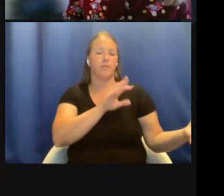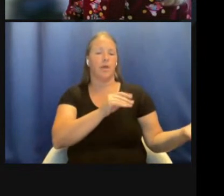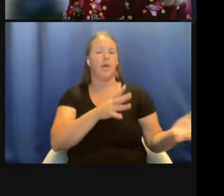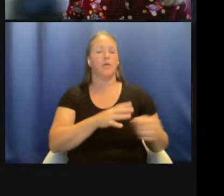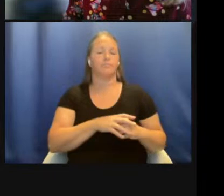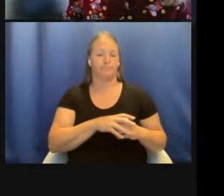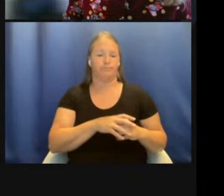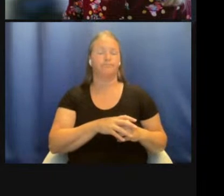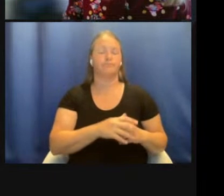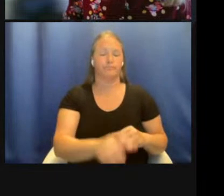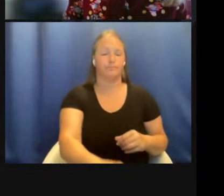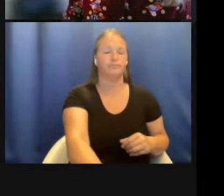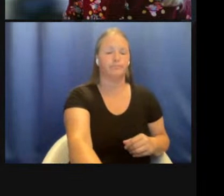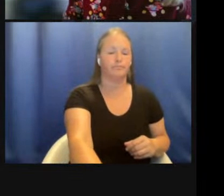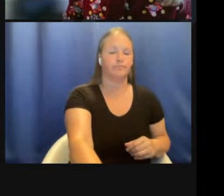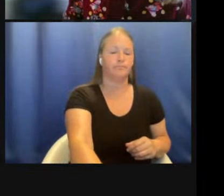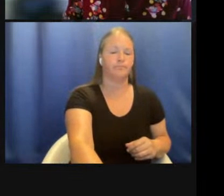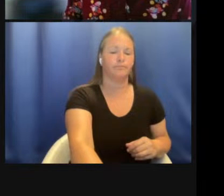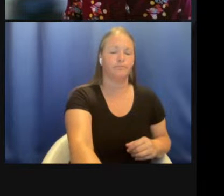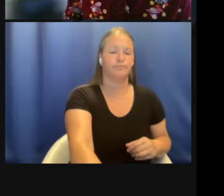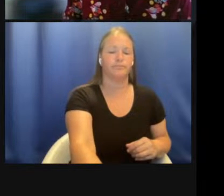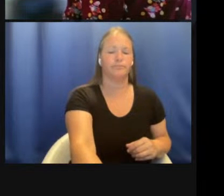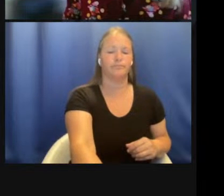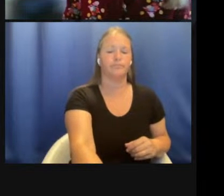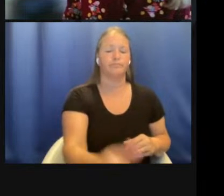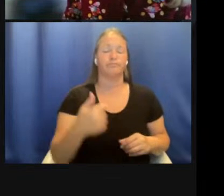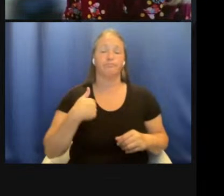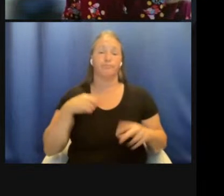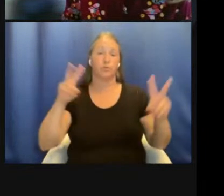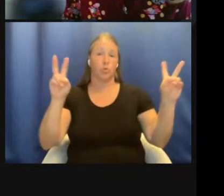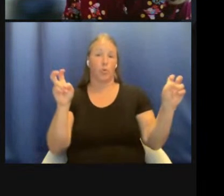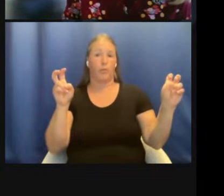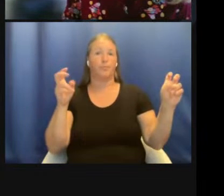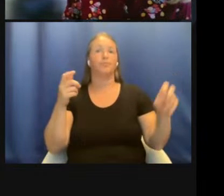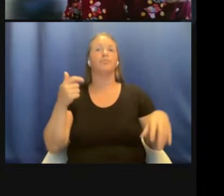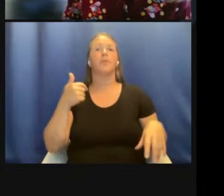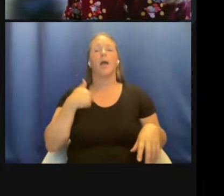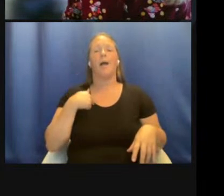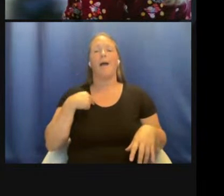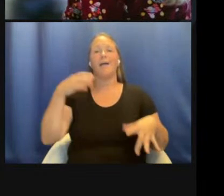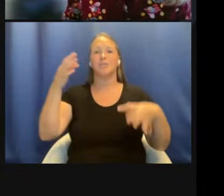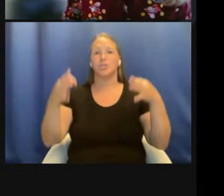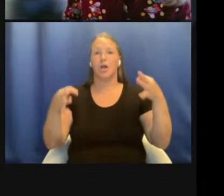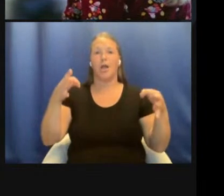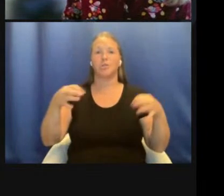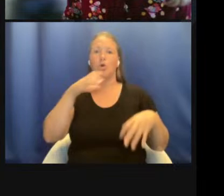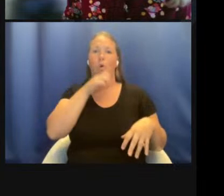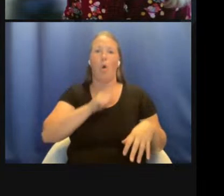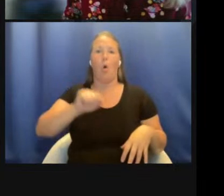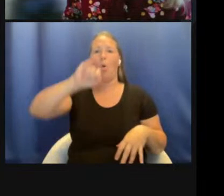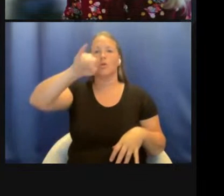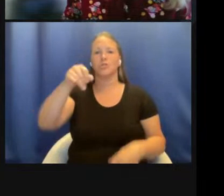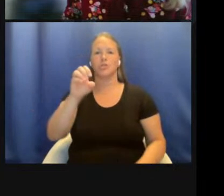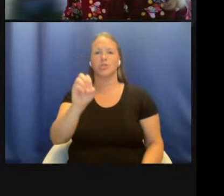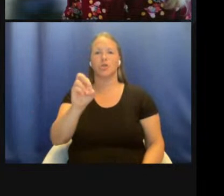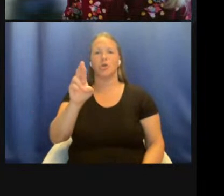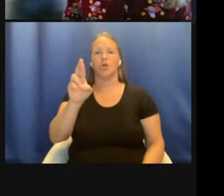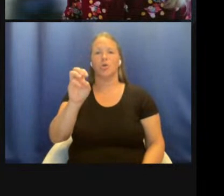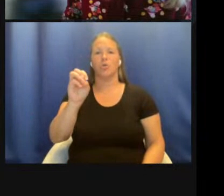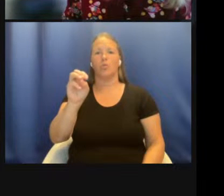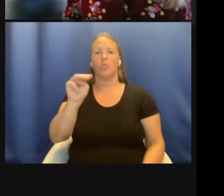"I judged old Jerôme Malaparte," one of her favorite nicknames for him, Mal being